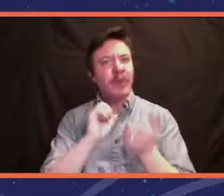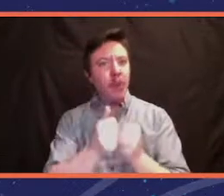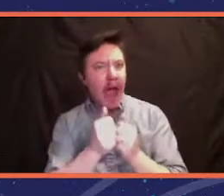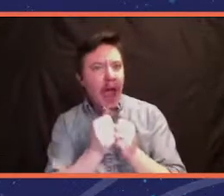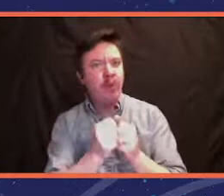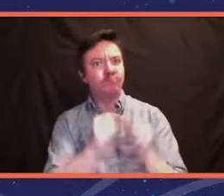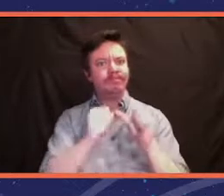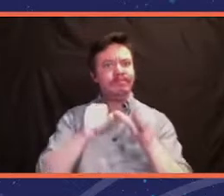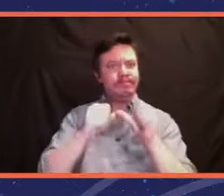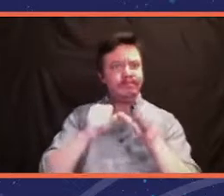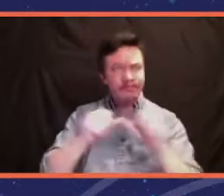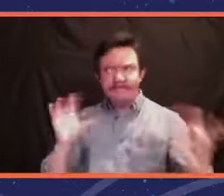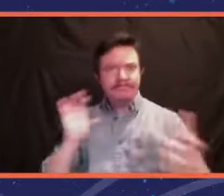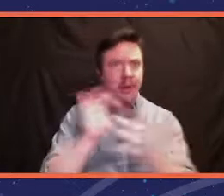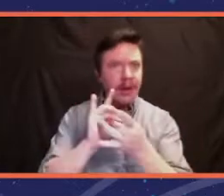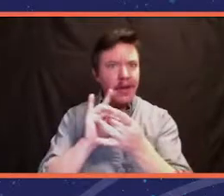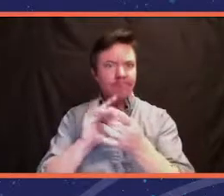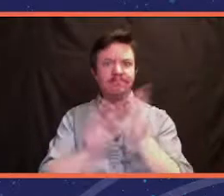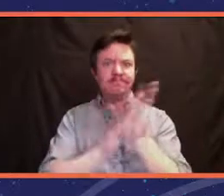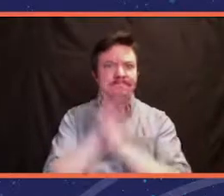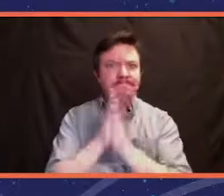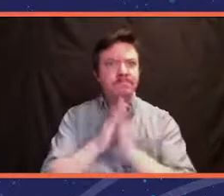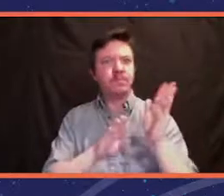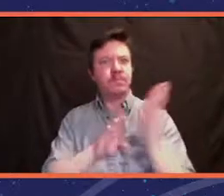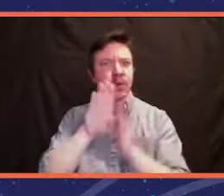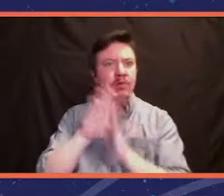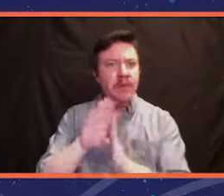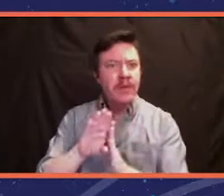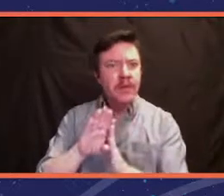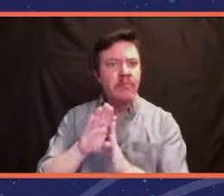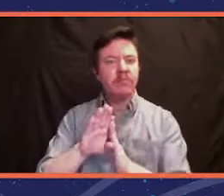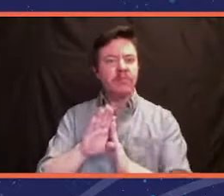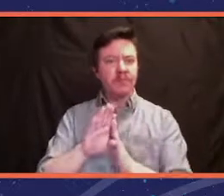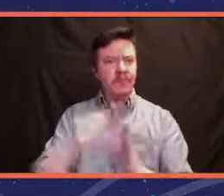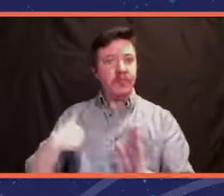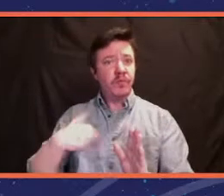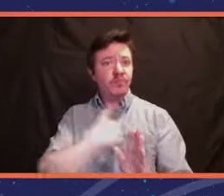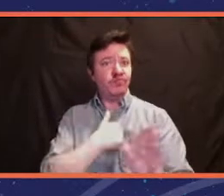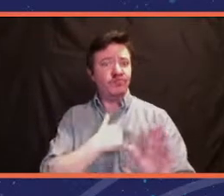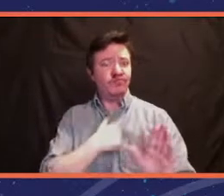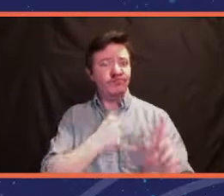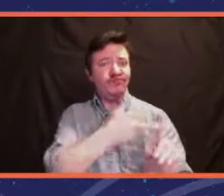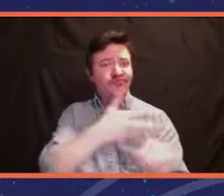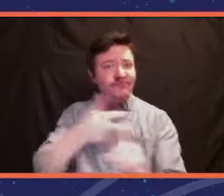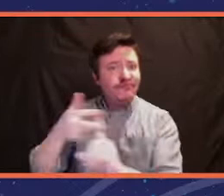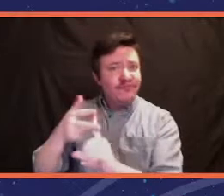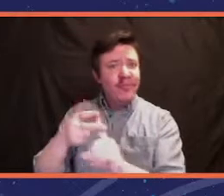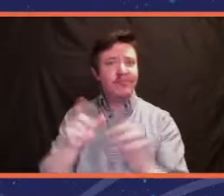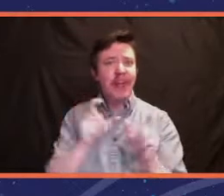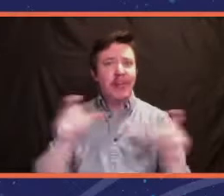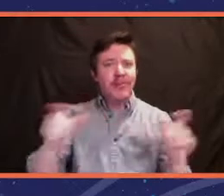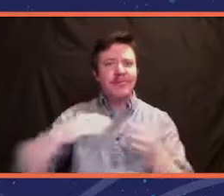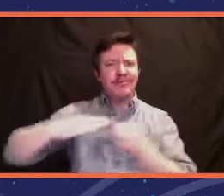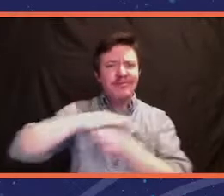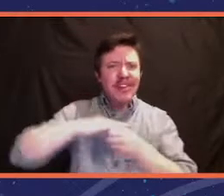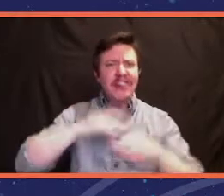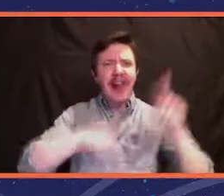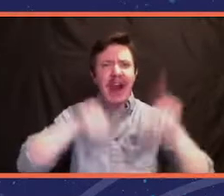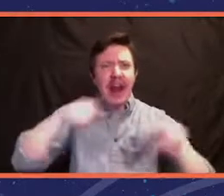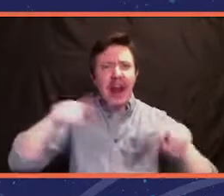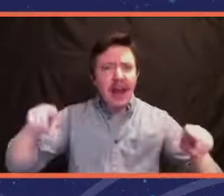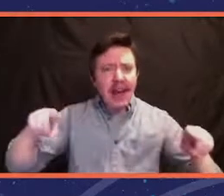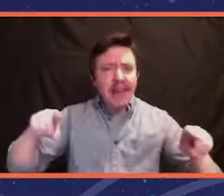that momentum, especially just around this time. So we were able to gather folks from different regions and pods from all over